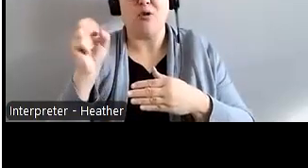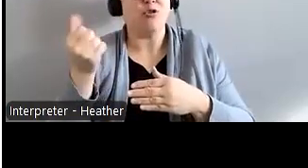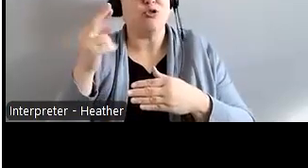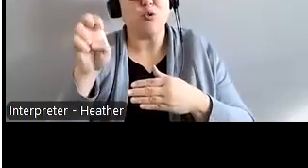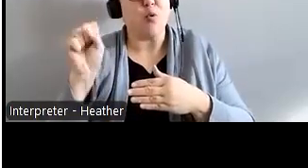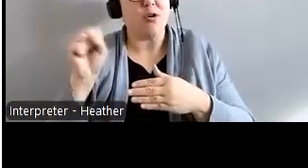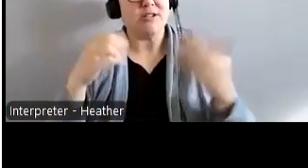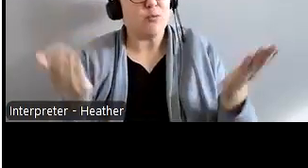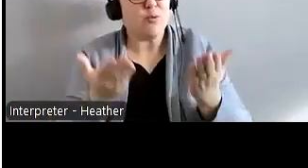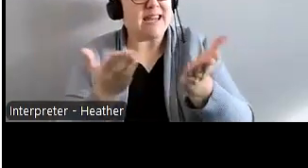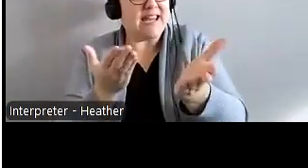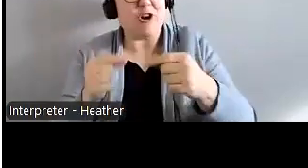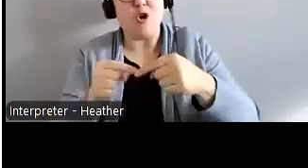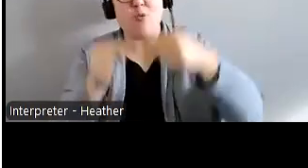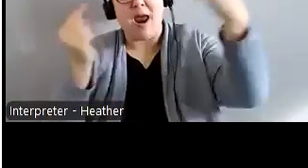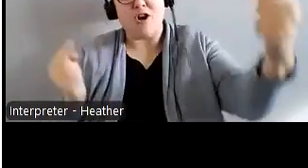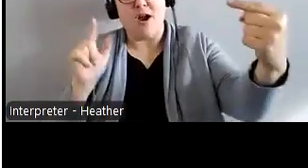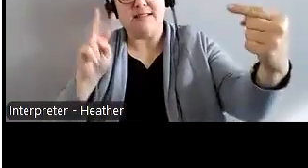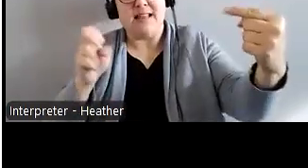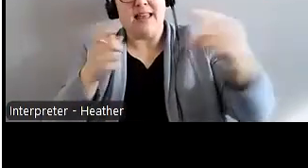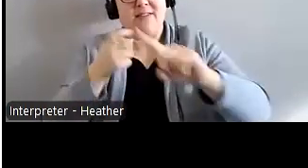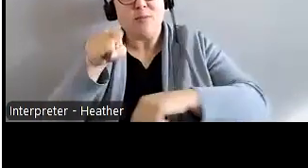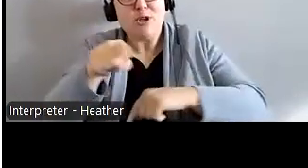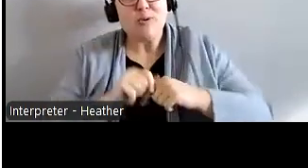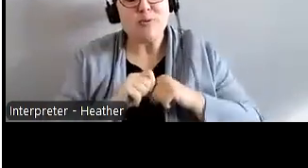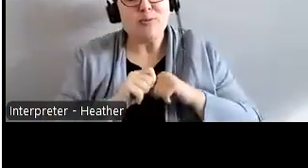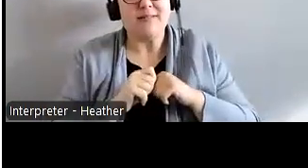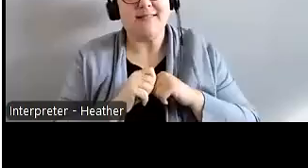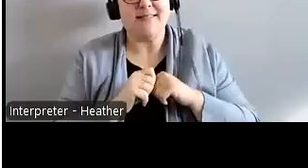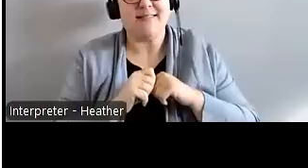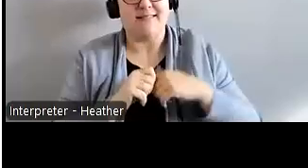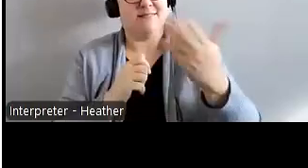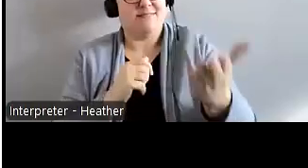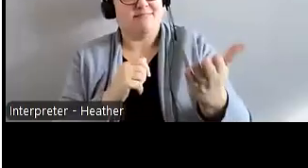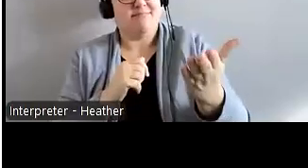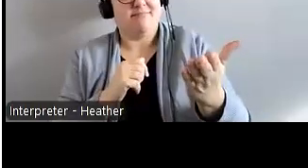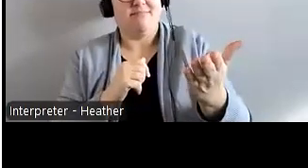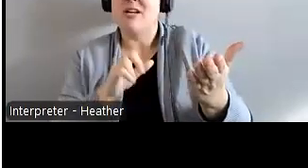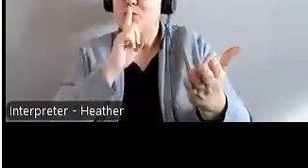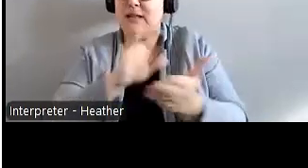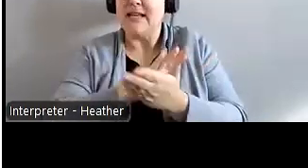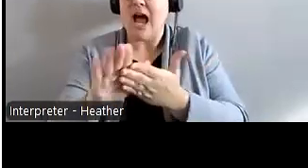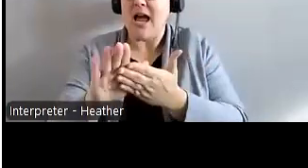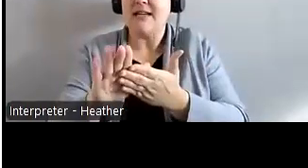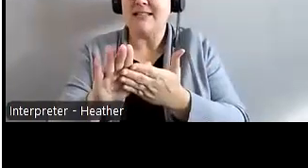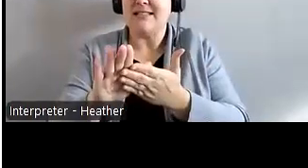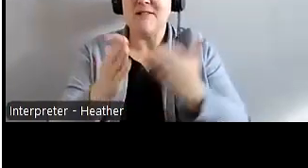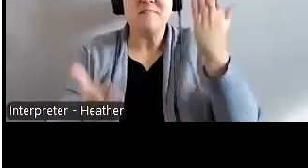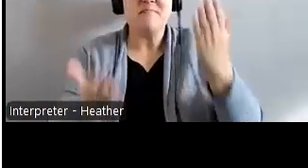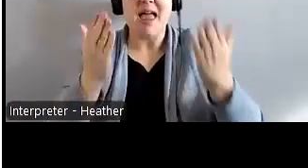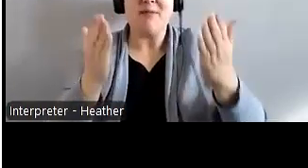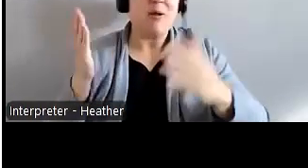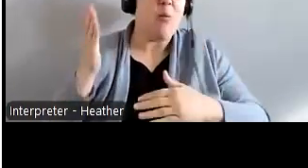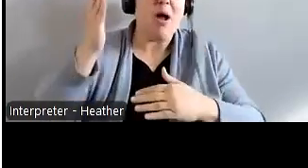Shores, across the lake from you, and then the facility is quite nice. I hope that one day we'll have some event